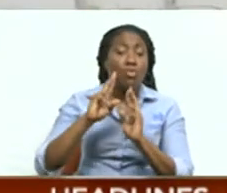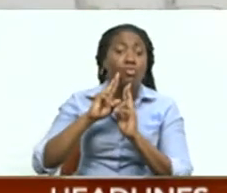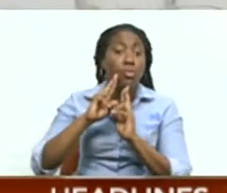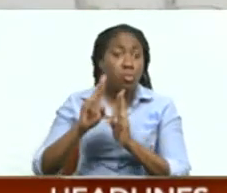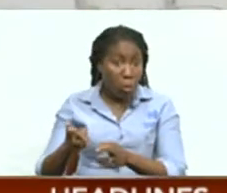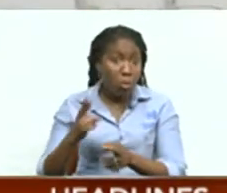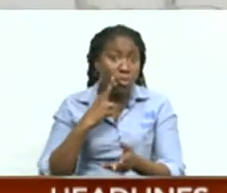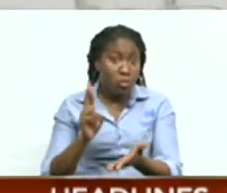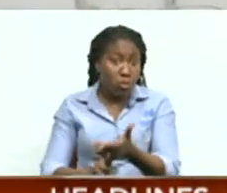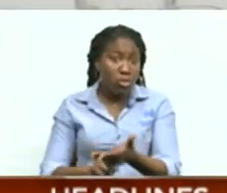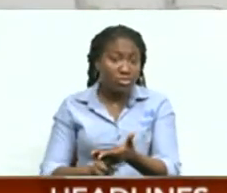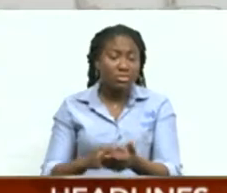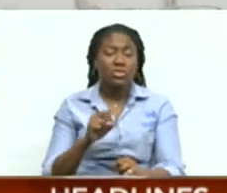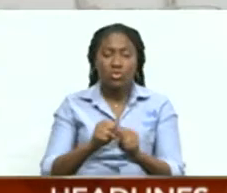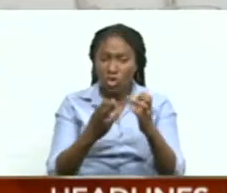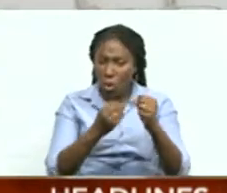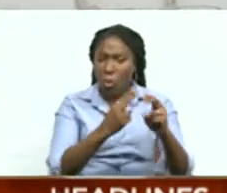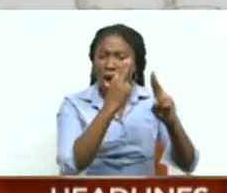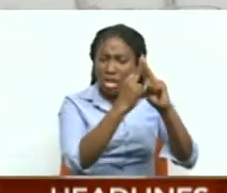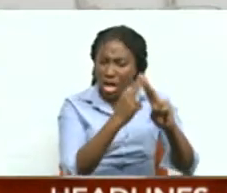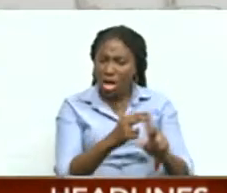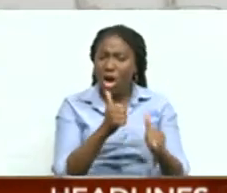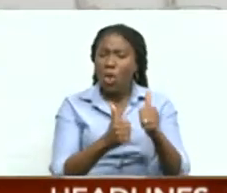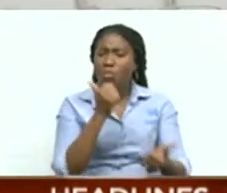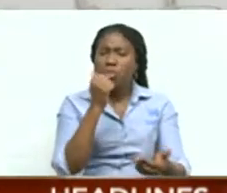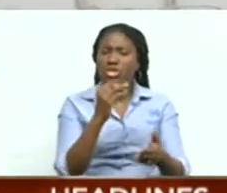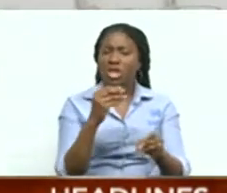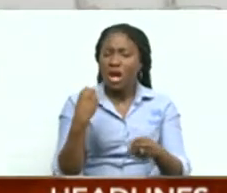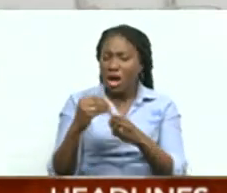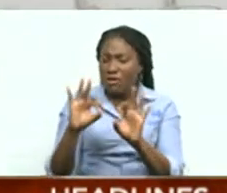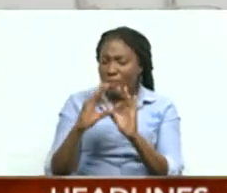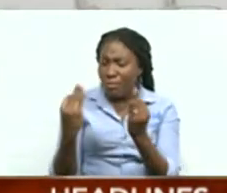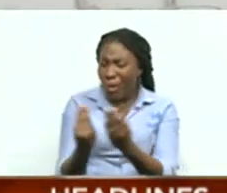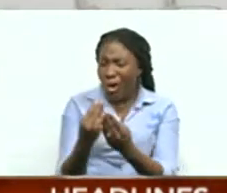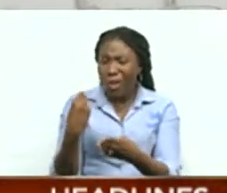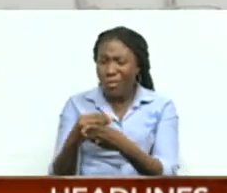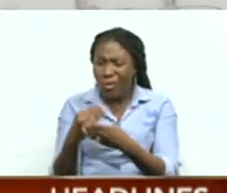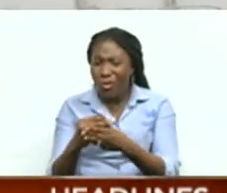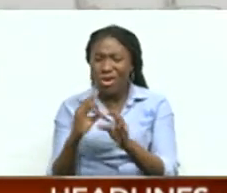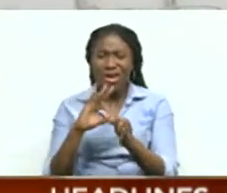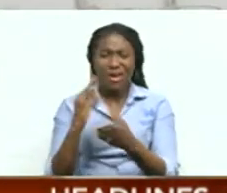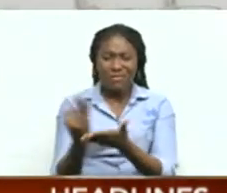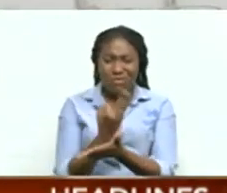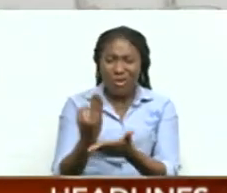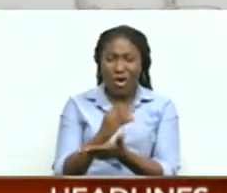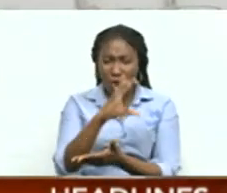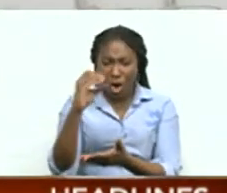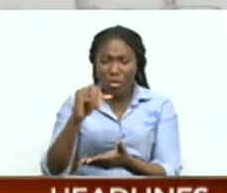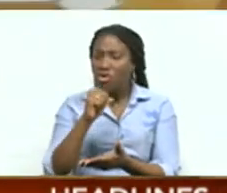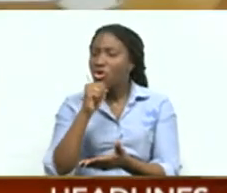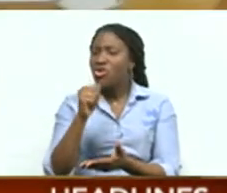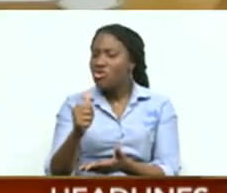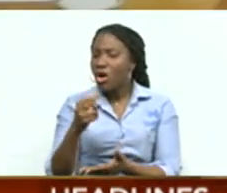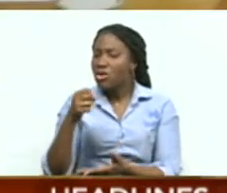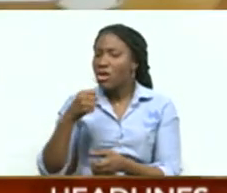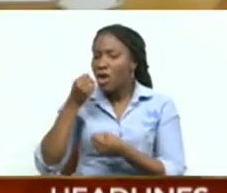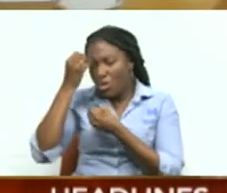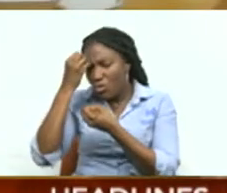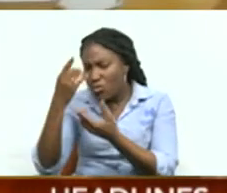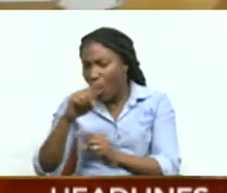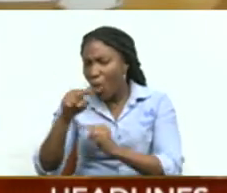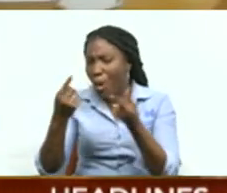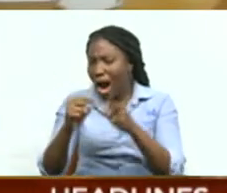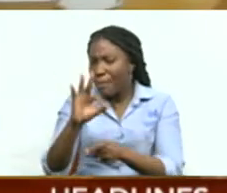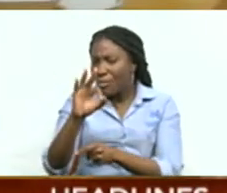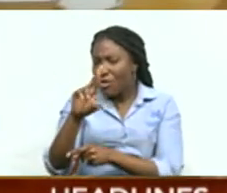for a list of matters awaiting witness statements from financial institutions based on legally obtained production orders. It comes